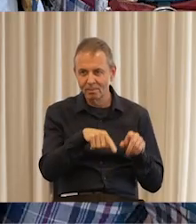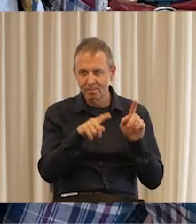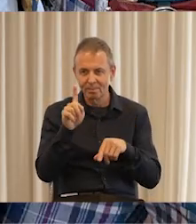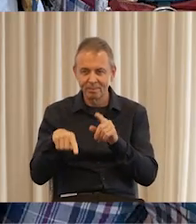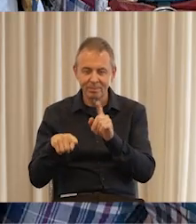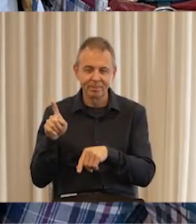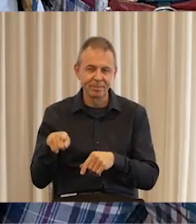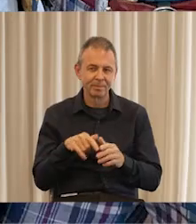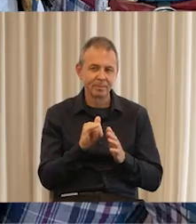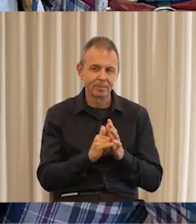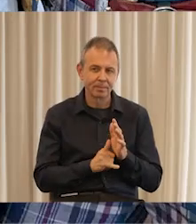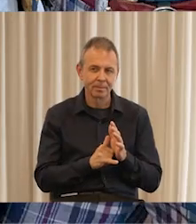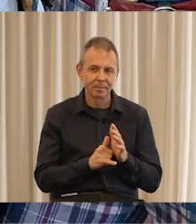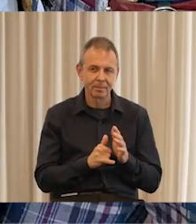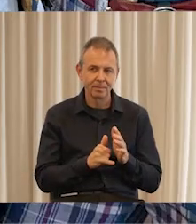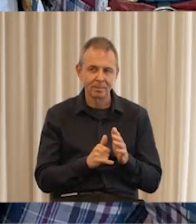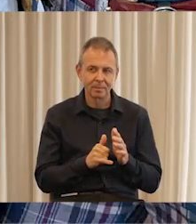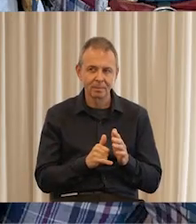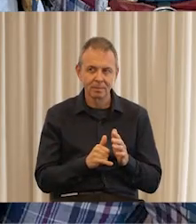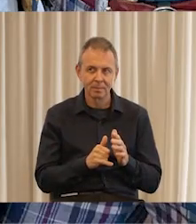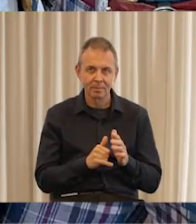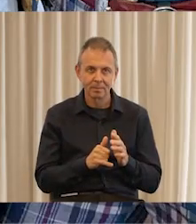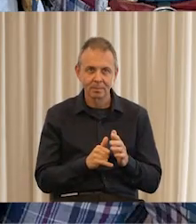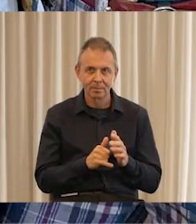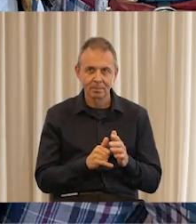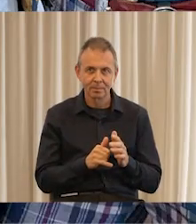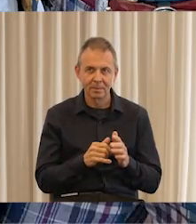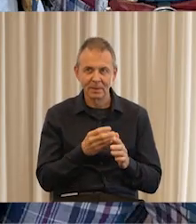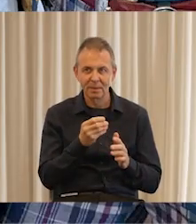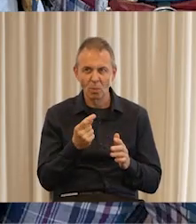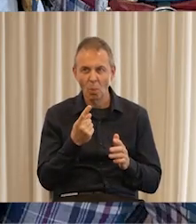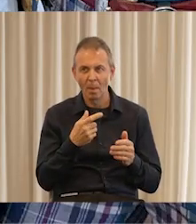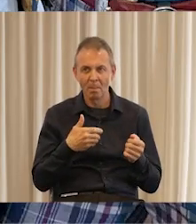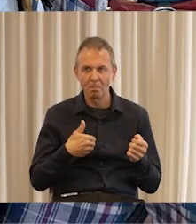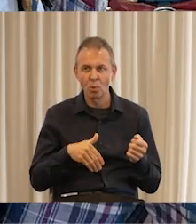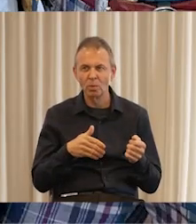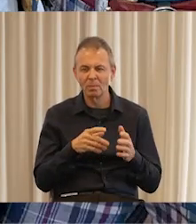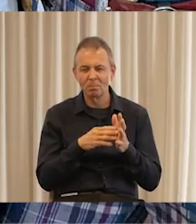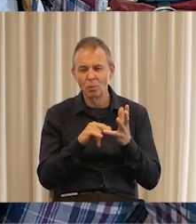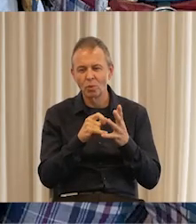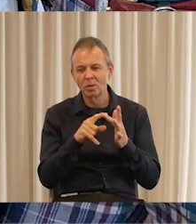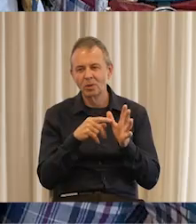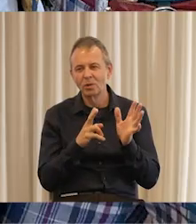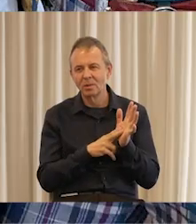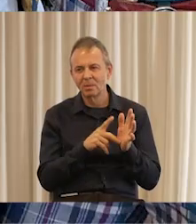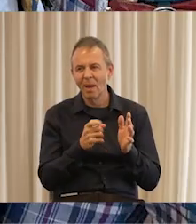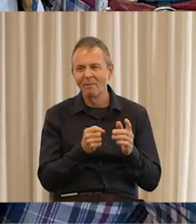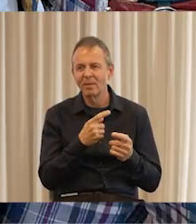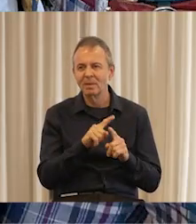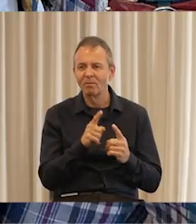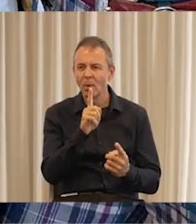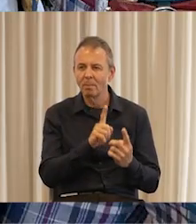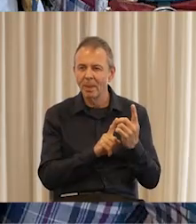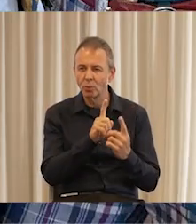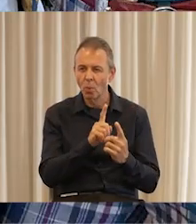Fanny Lumsden, the musician, was one of the mentors. So they had different mentors for each, I guess, skill. So Fanny was a